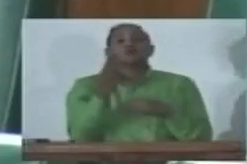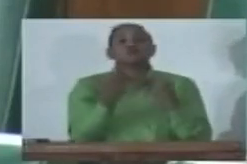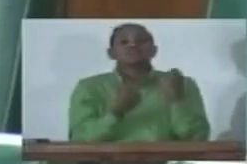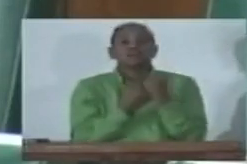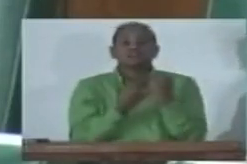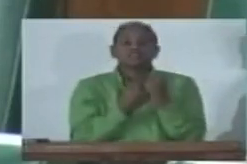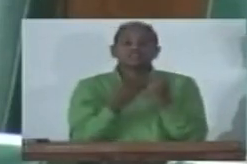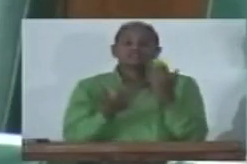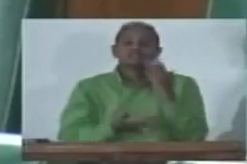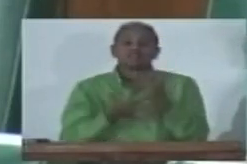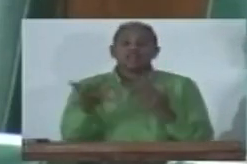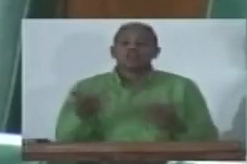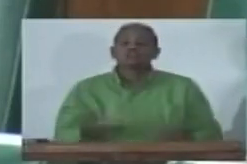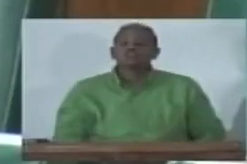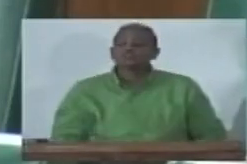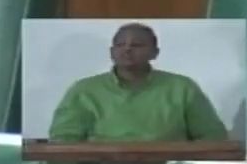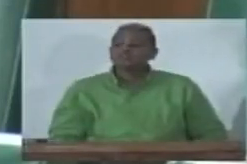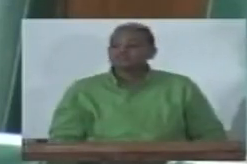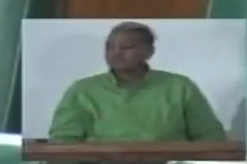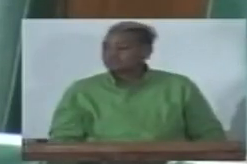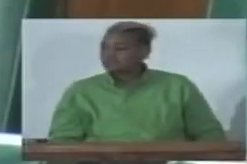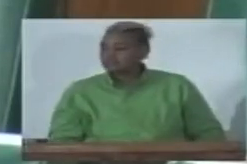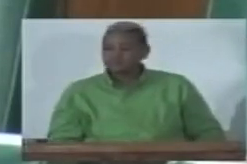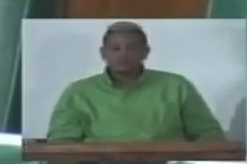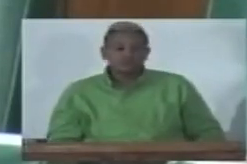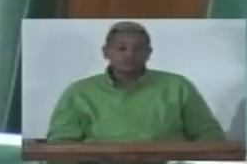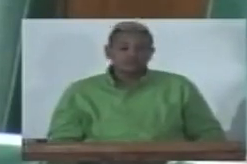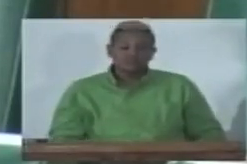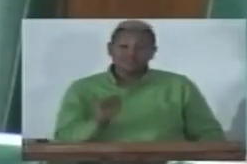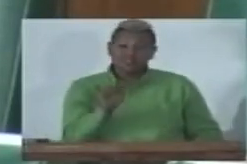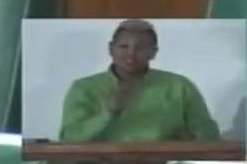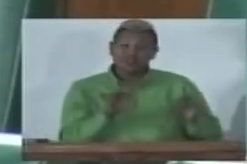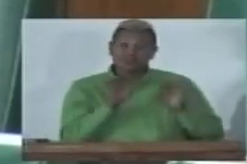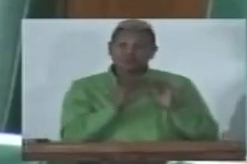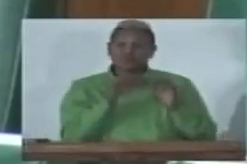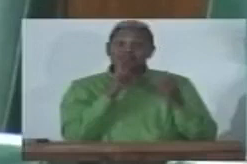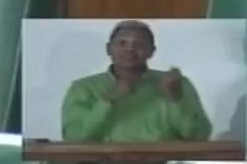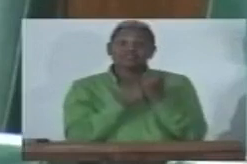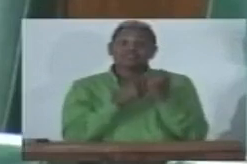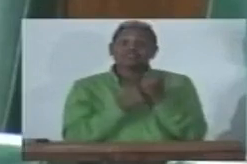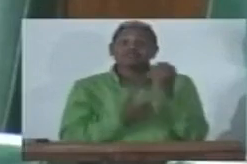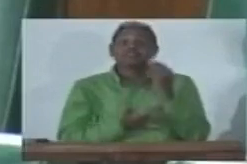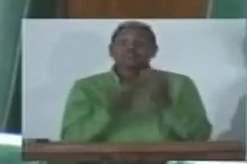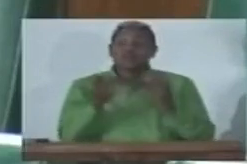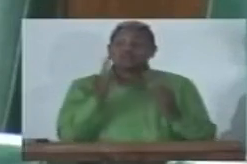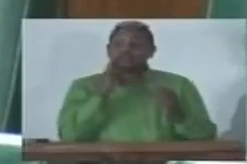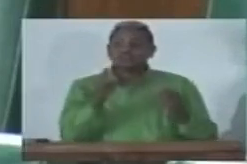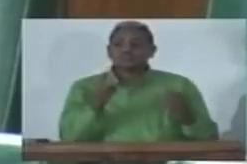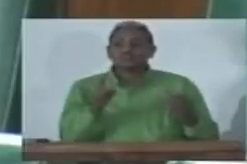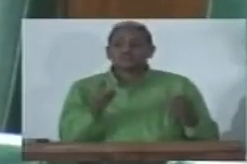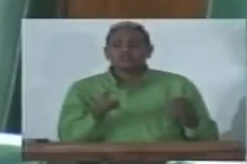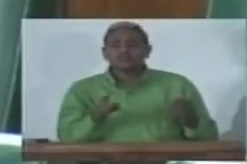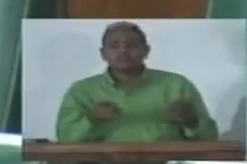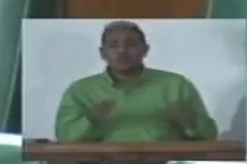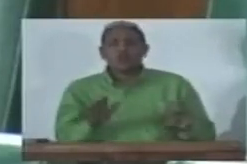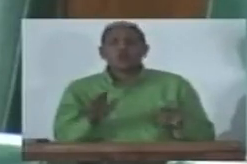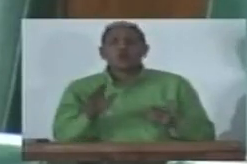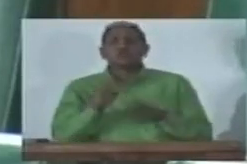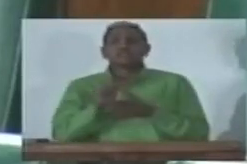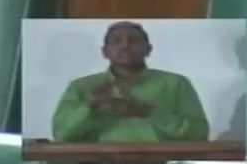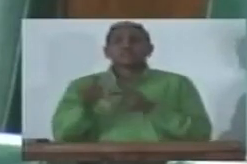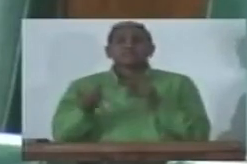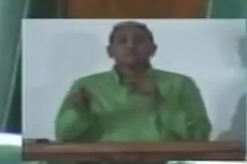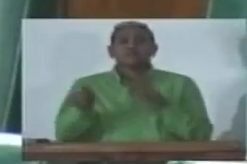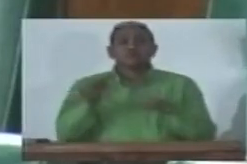technology that supports them. Assistive technology which enables disabled persons to be